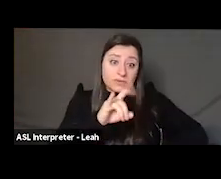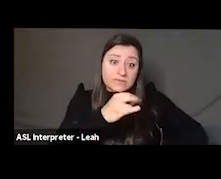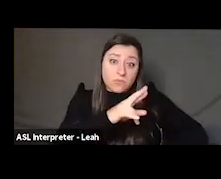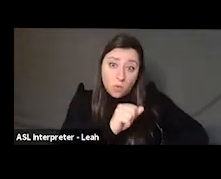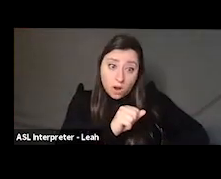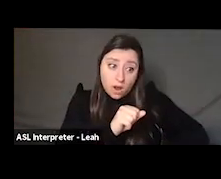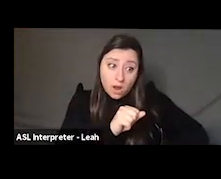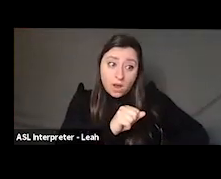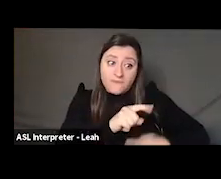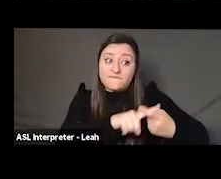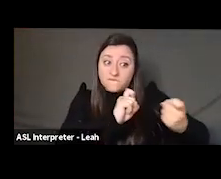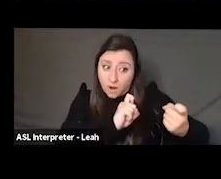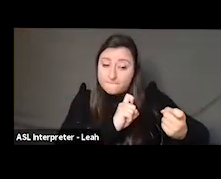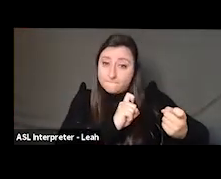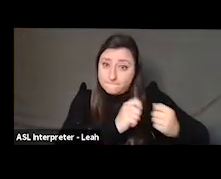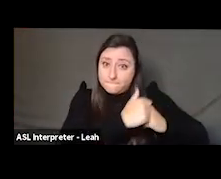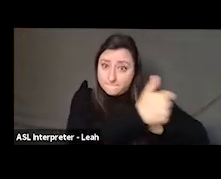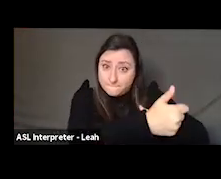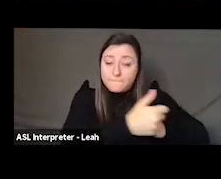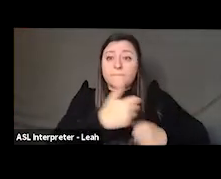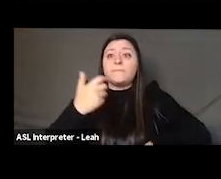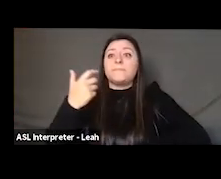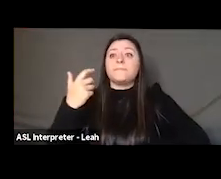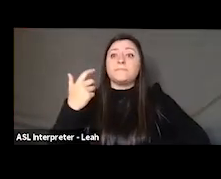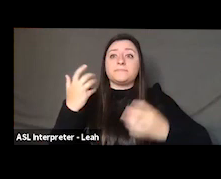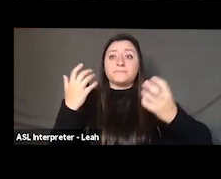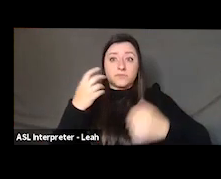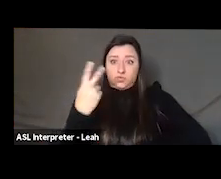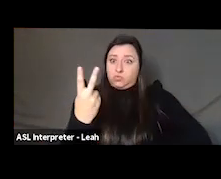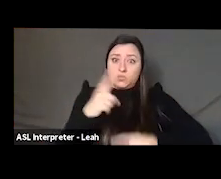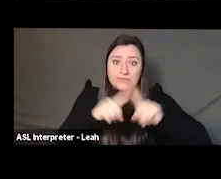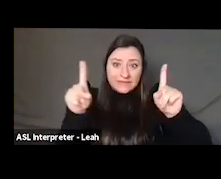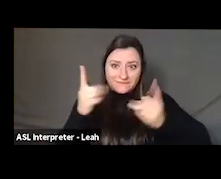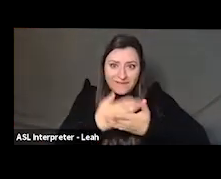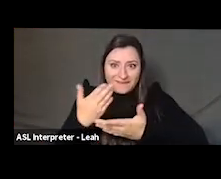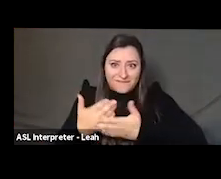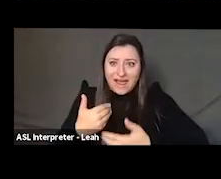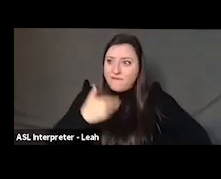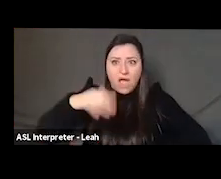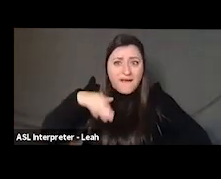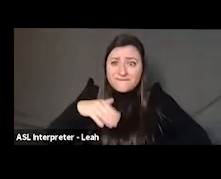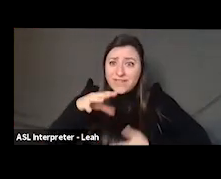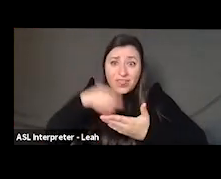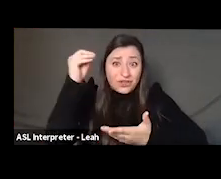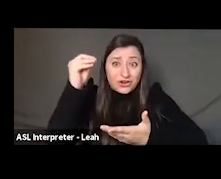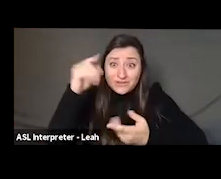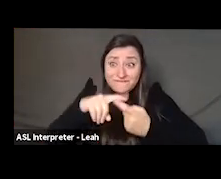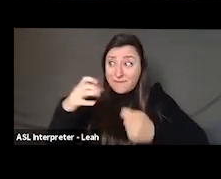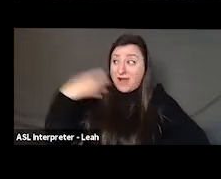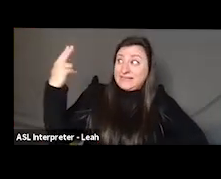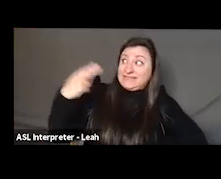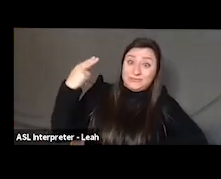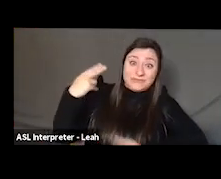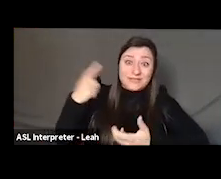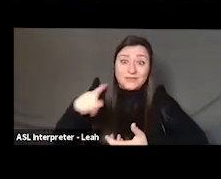Both are tied to external factors. It's something that we haven't learned yet from our history, that when